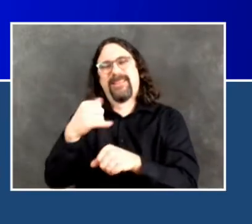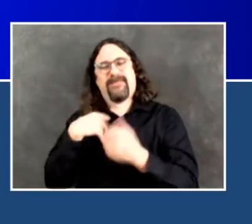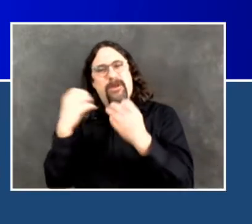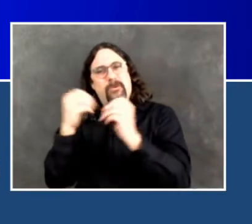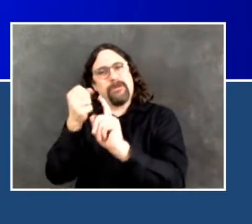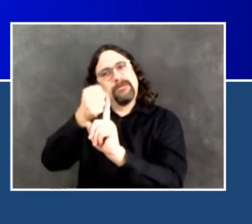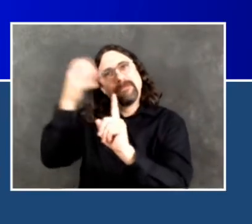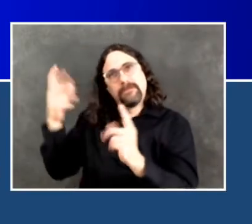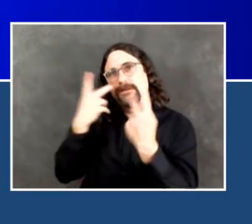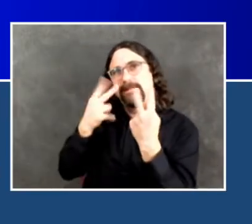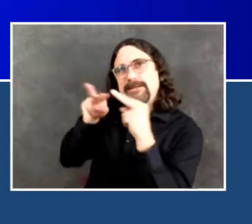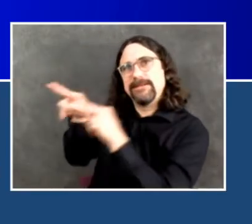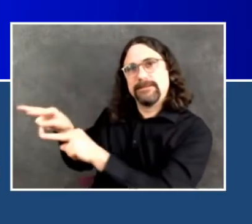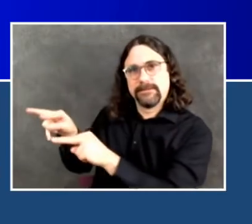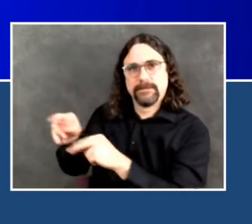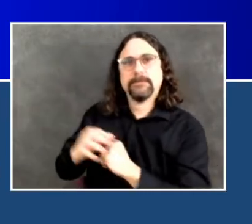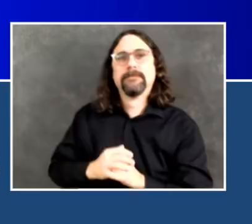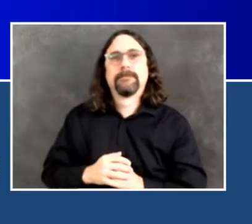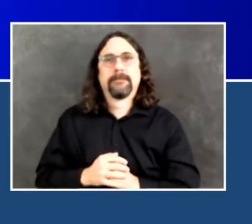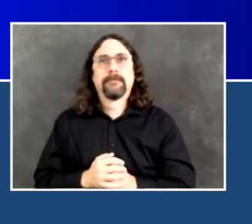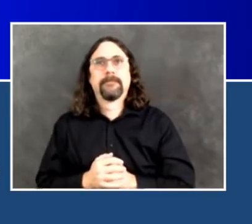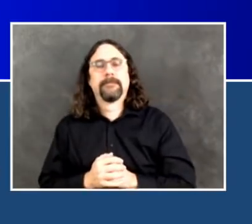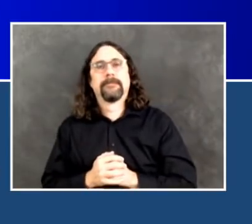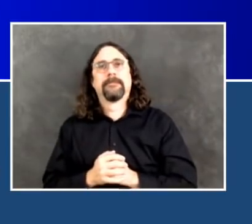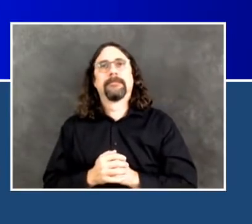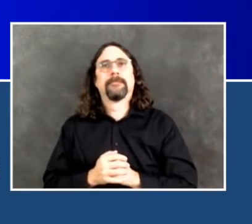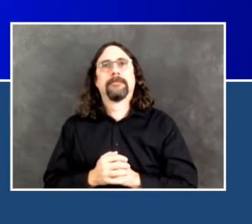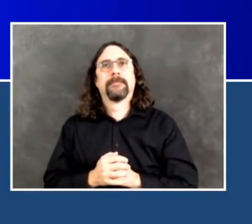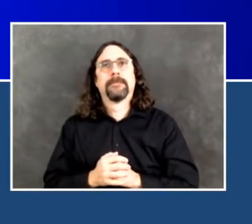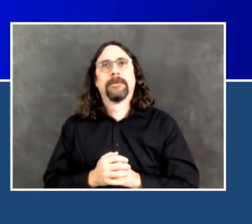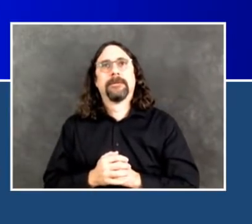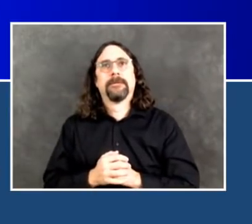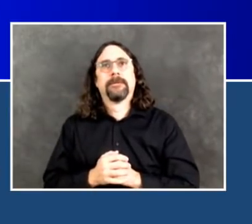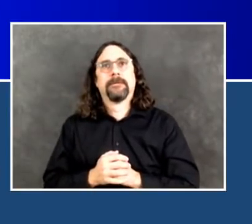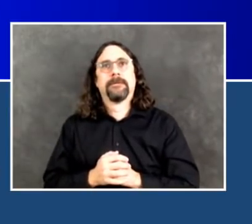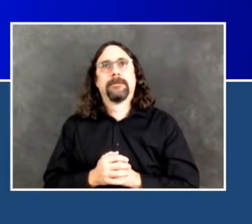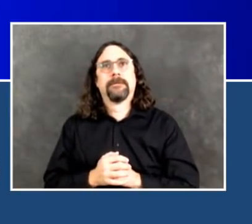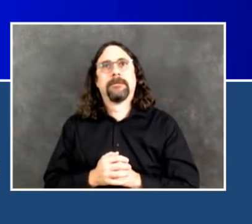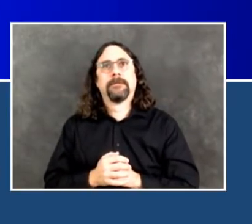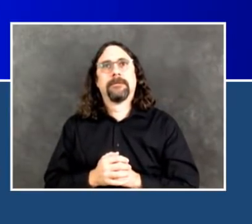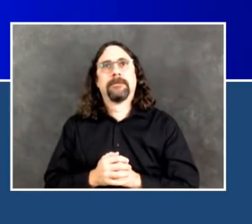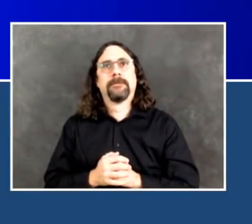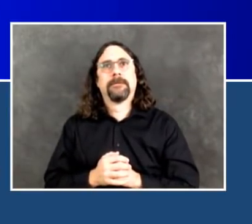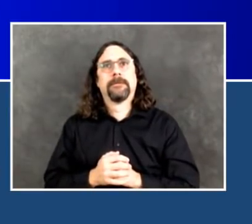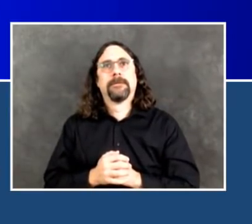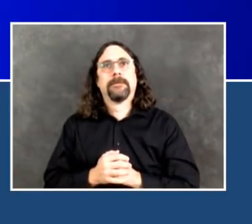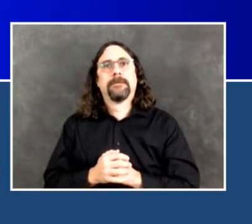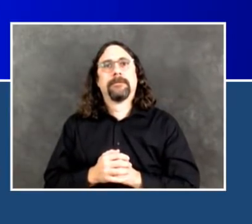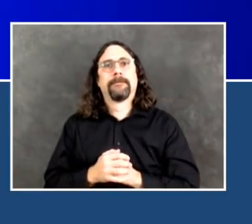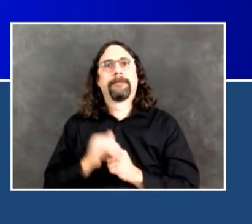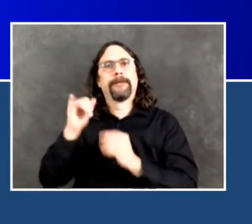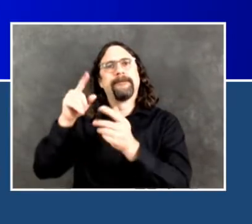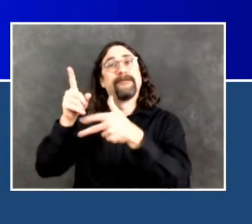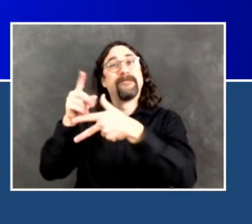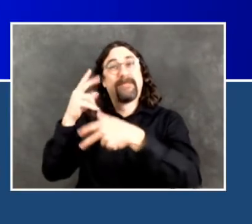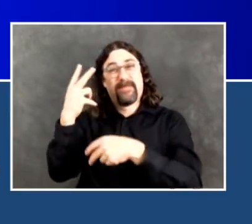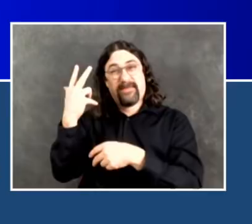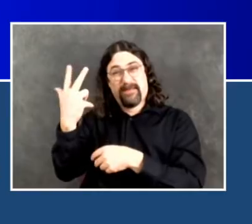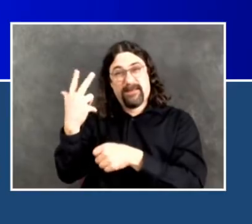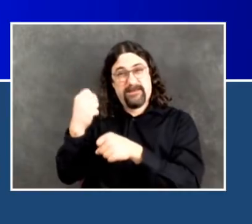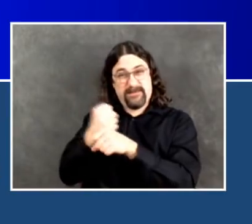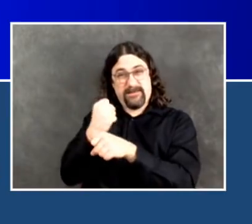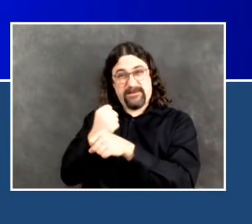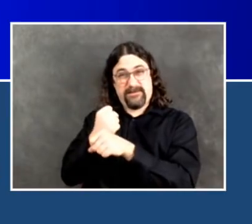suspected COVID-19 cases. Okay. This indicator is simple. It tells us how many more patients our hospitals need to care